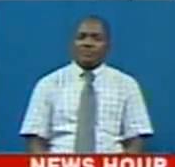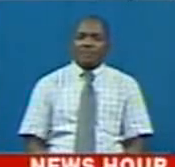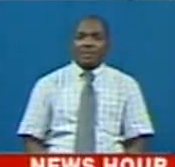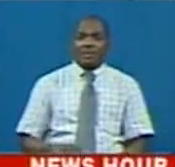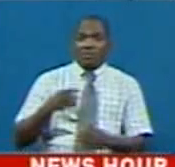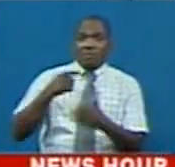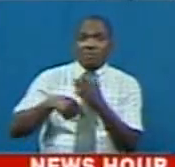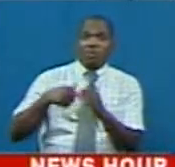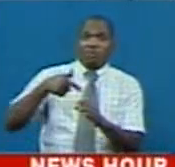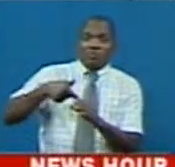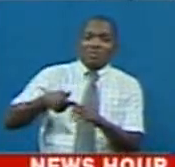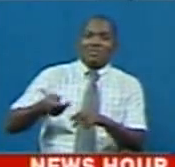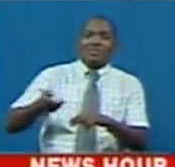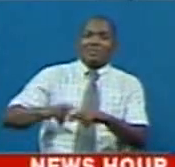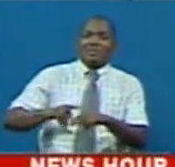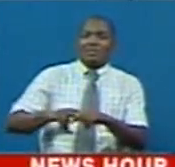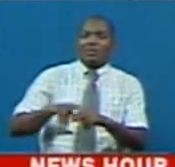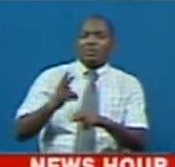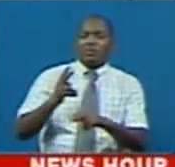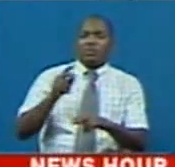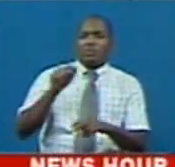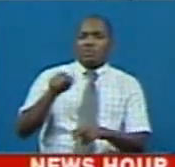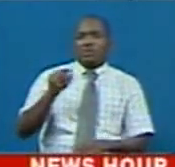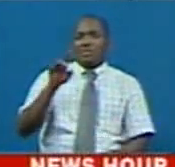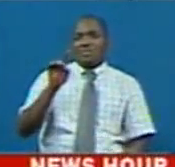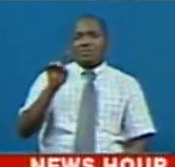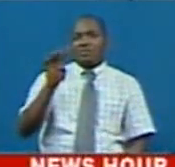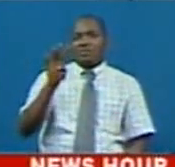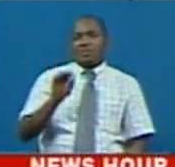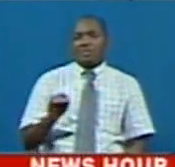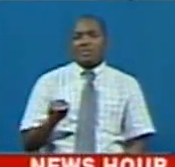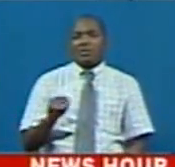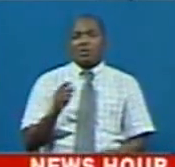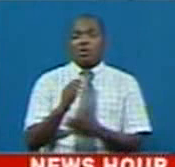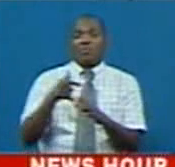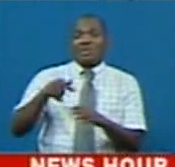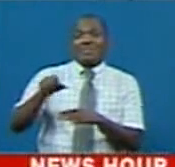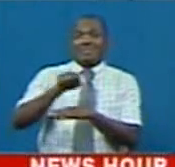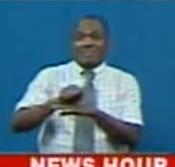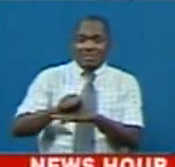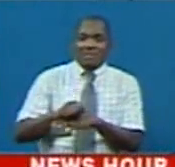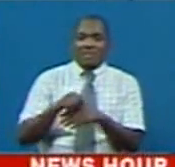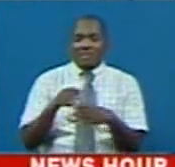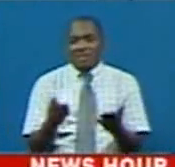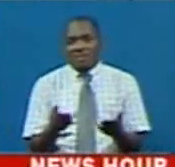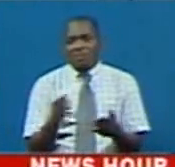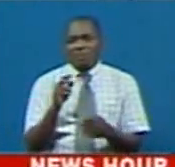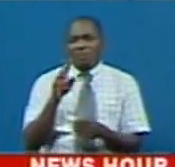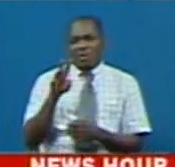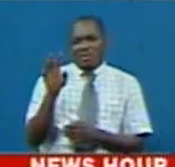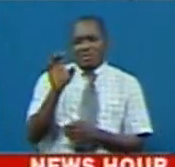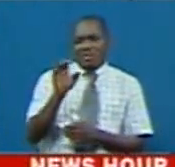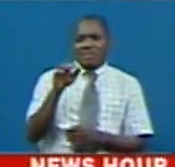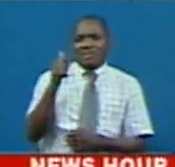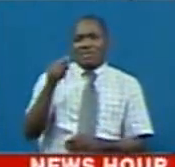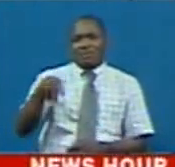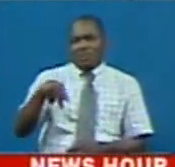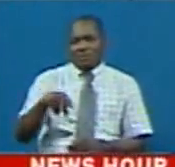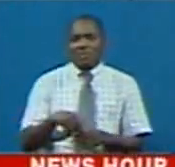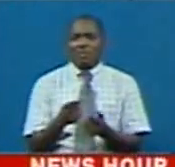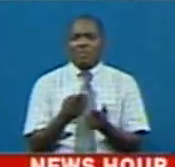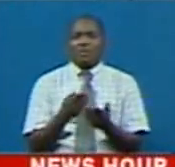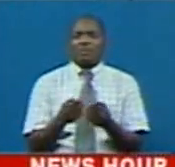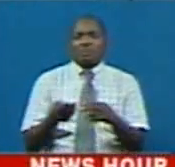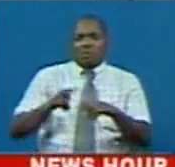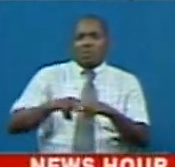Fuel prices have increased 2.74% at some fuel stations from an average of 5 cedis 10 pesos to